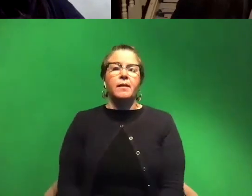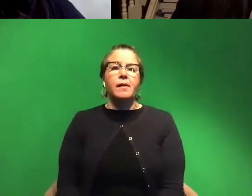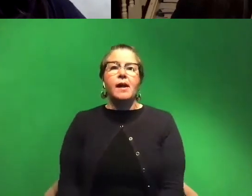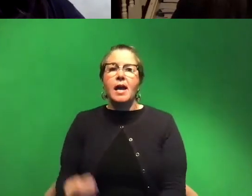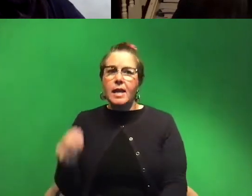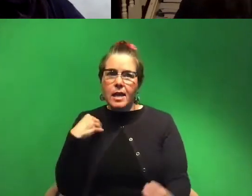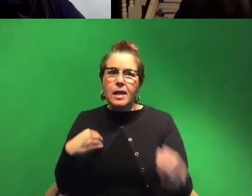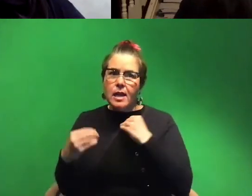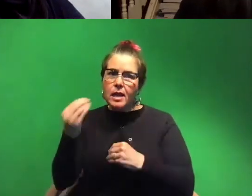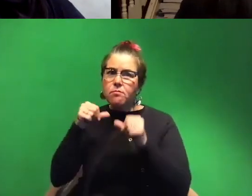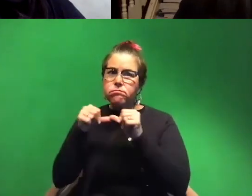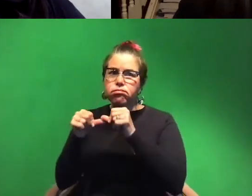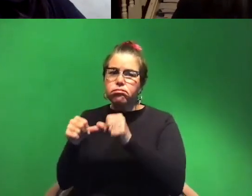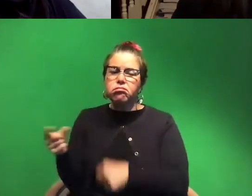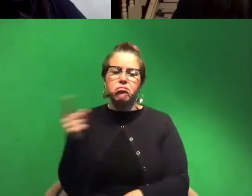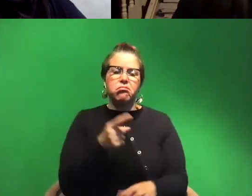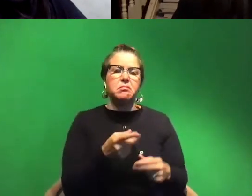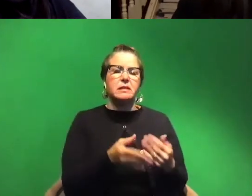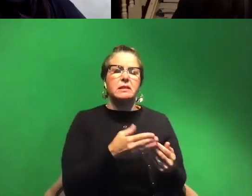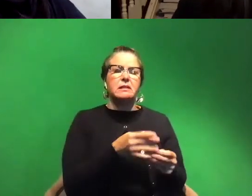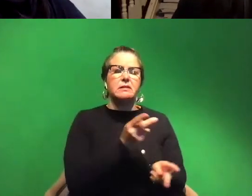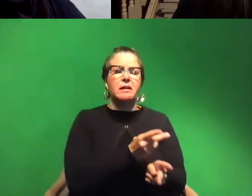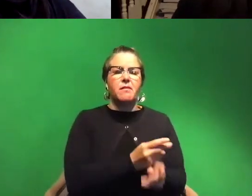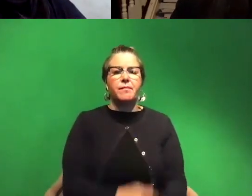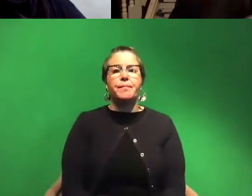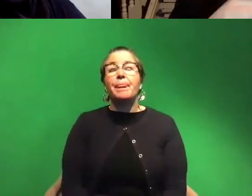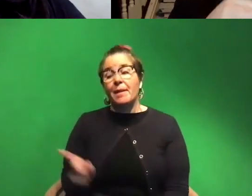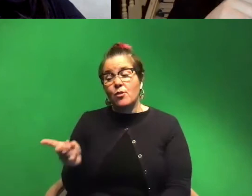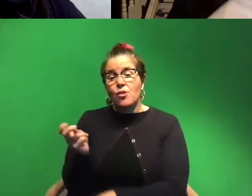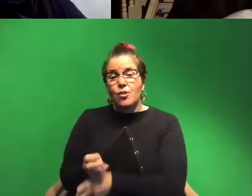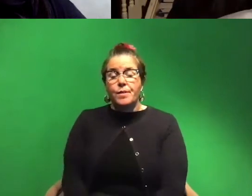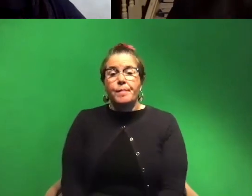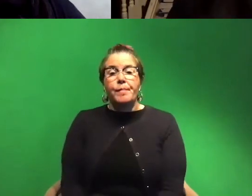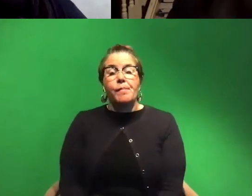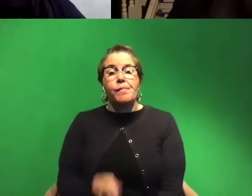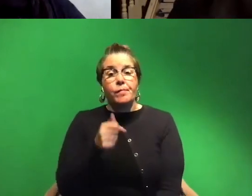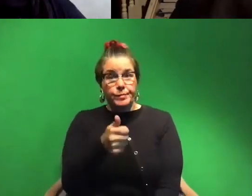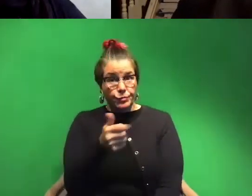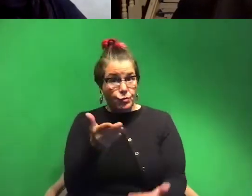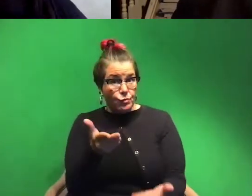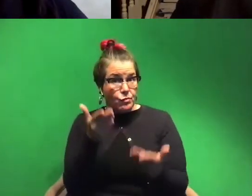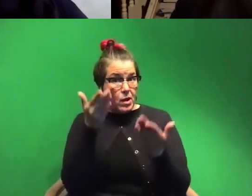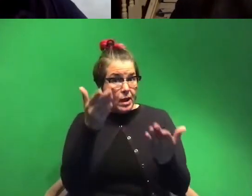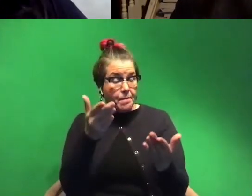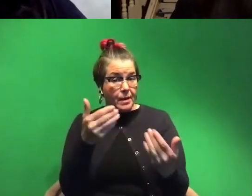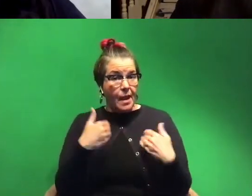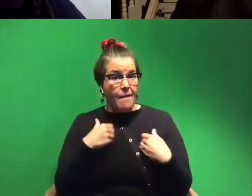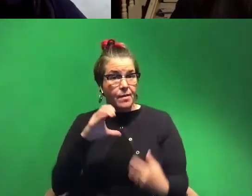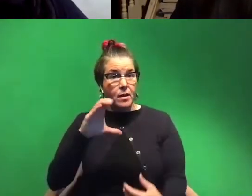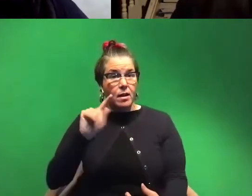so much. Yeah, they're really hard. So would you recommend having a cuttlefish as a